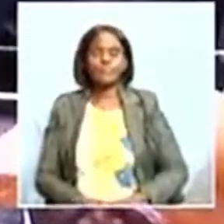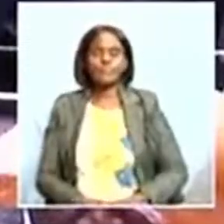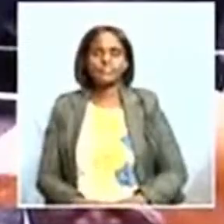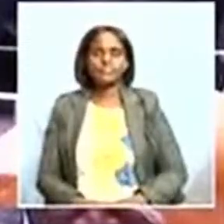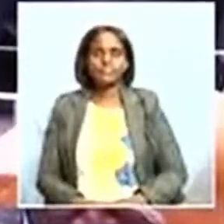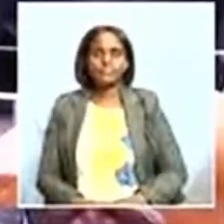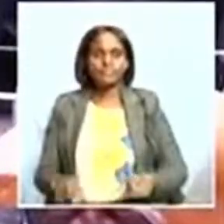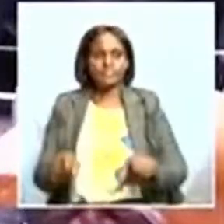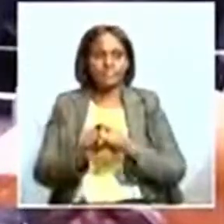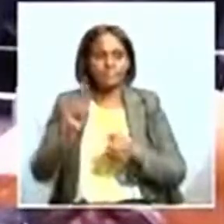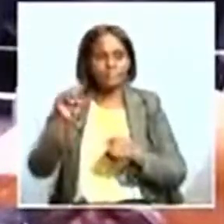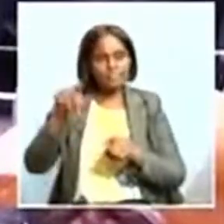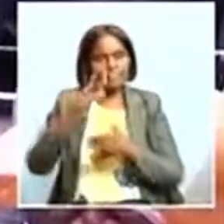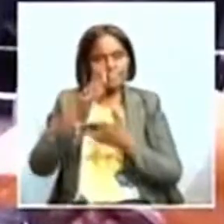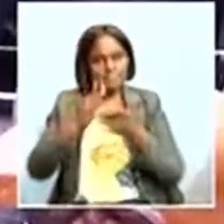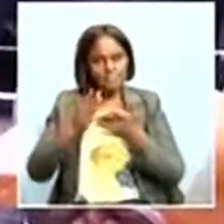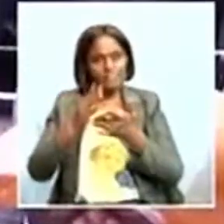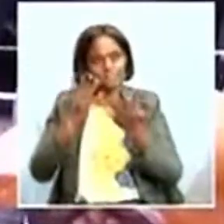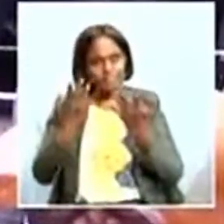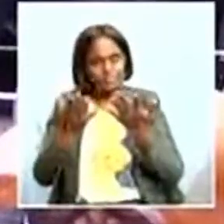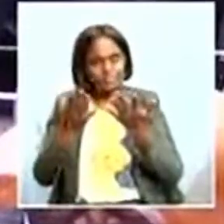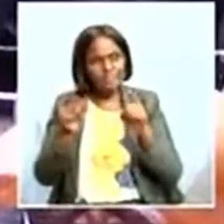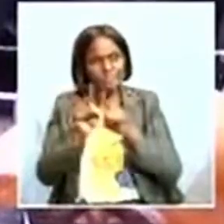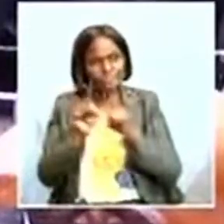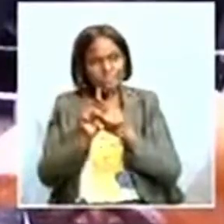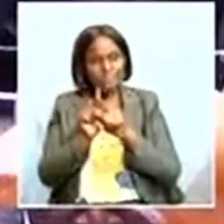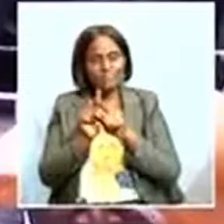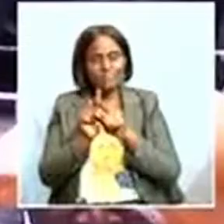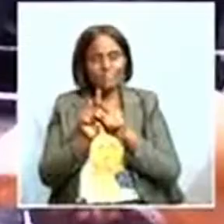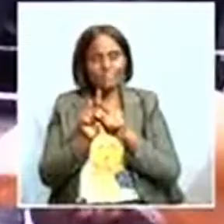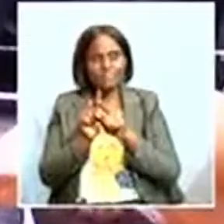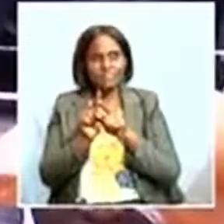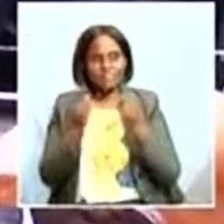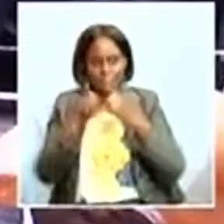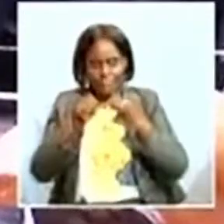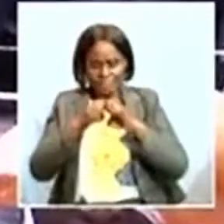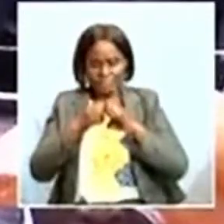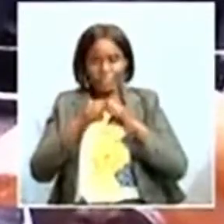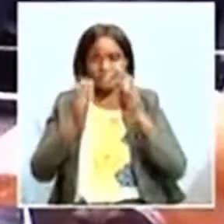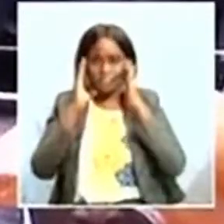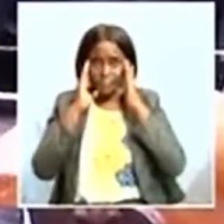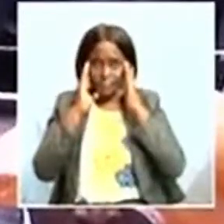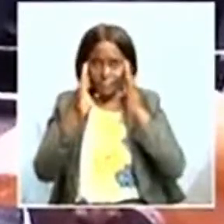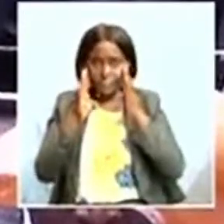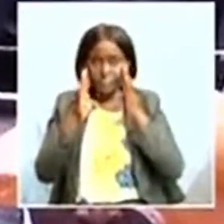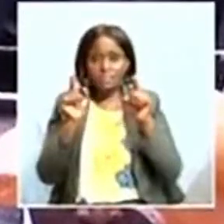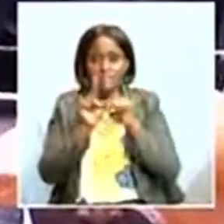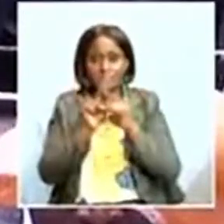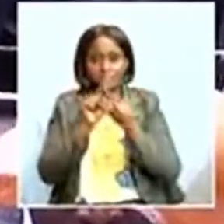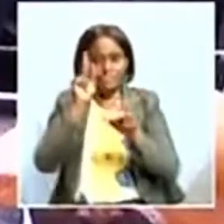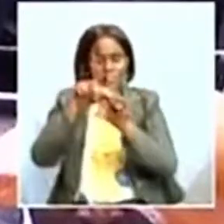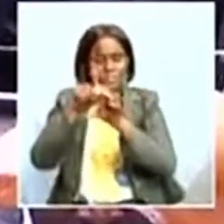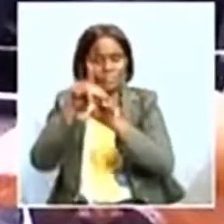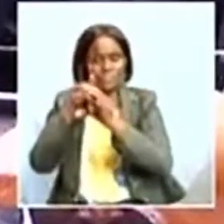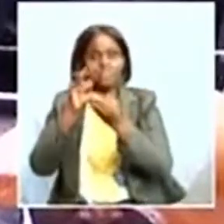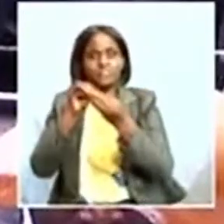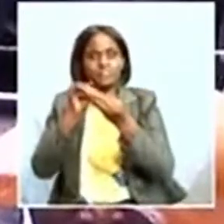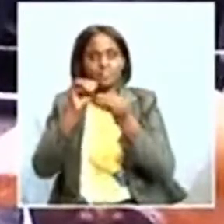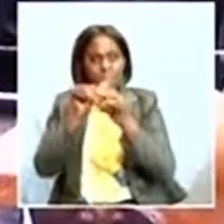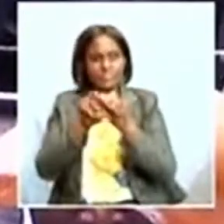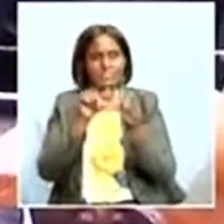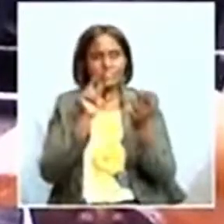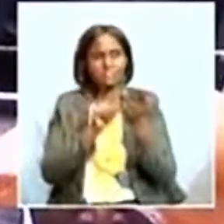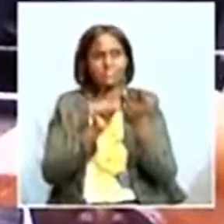the MPs did really attend even the validation and participated